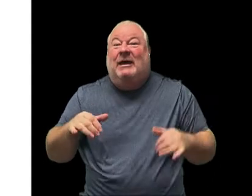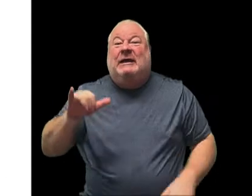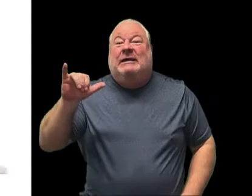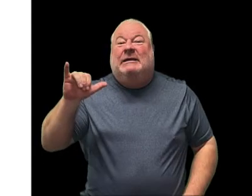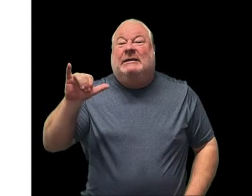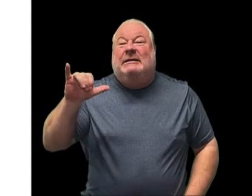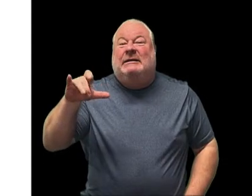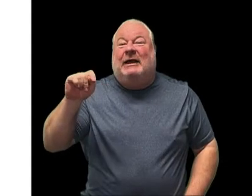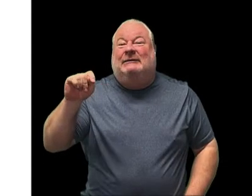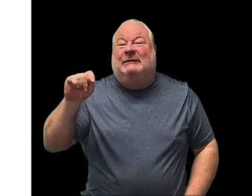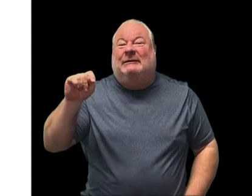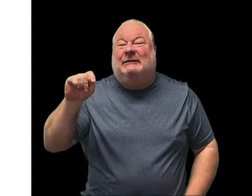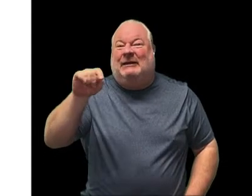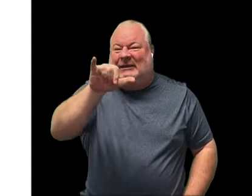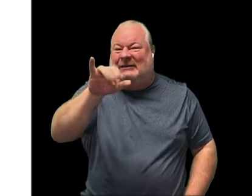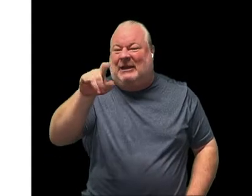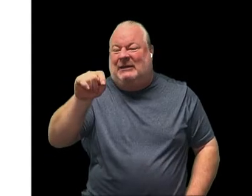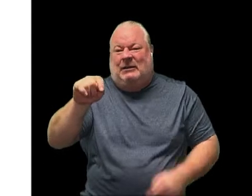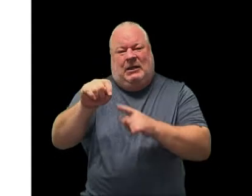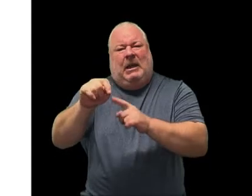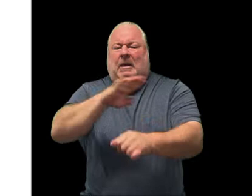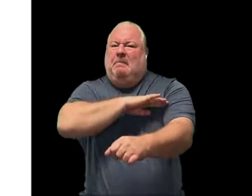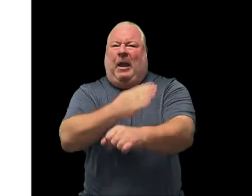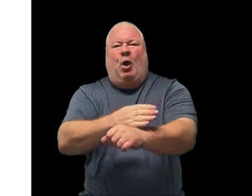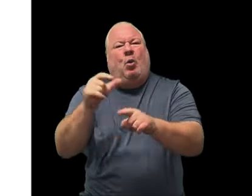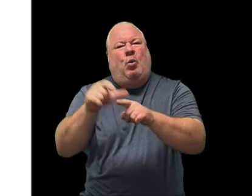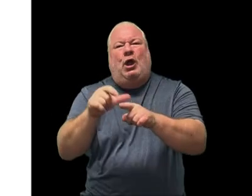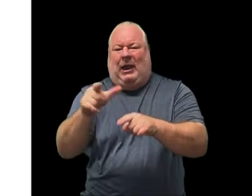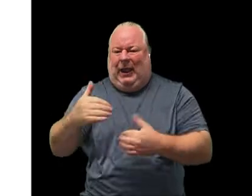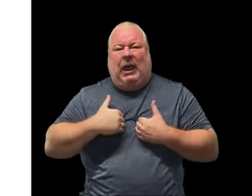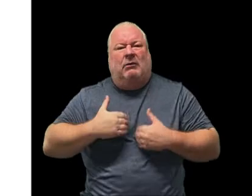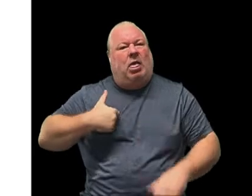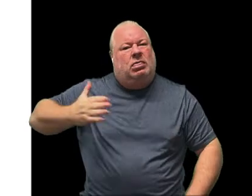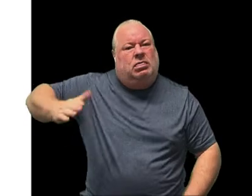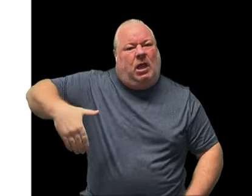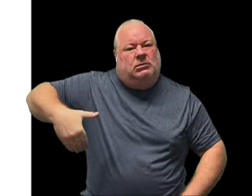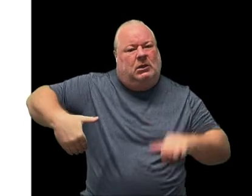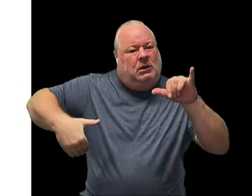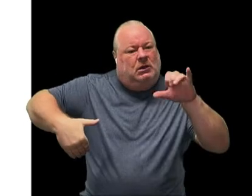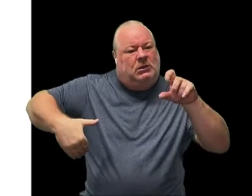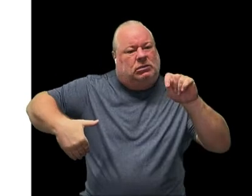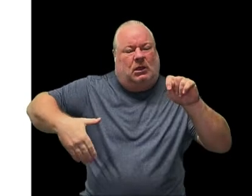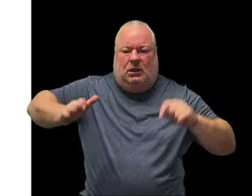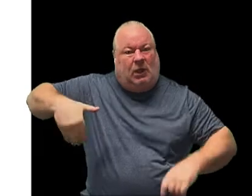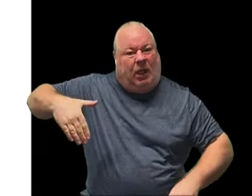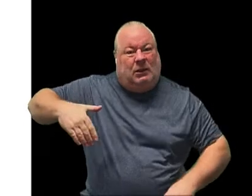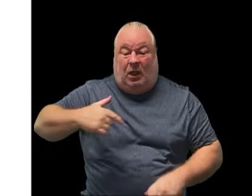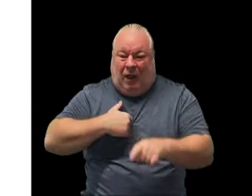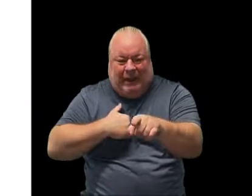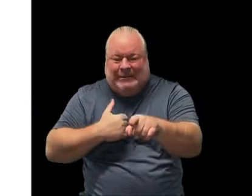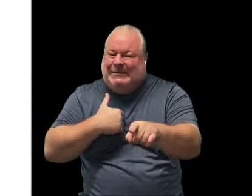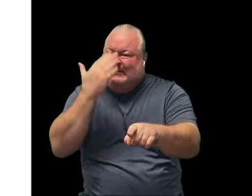yet. That's right, the power of yet. When you have a growth mindset, you